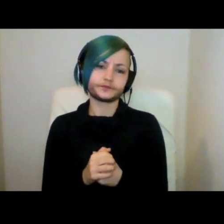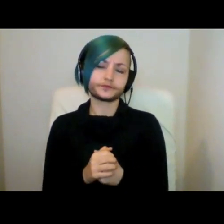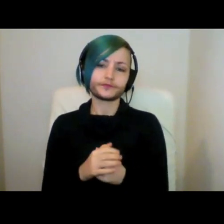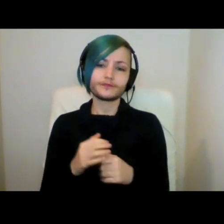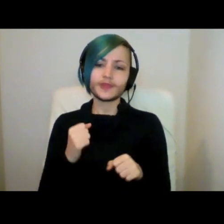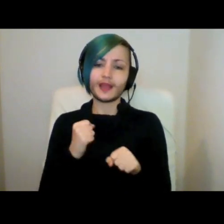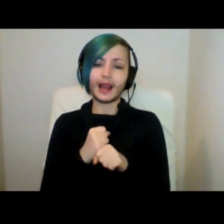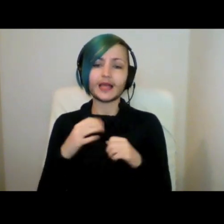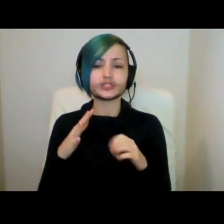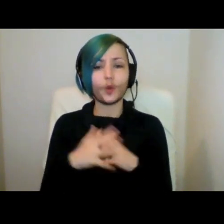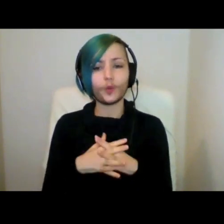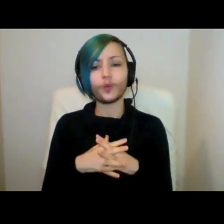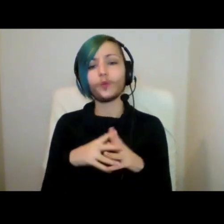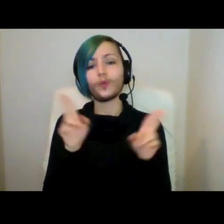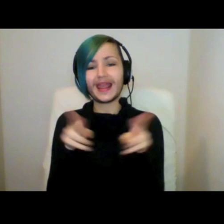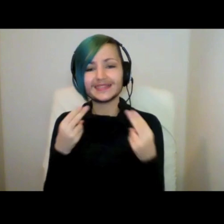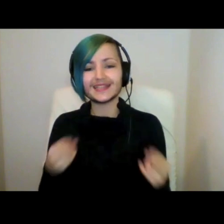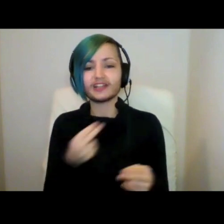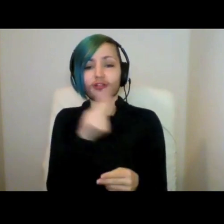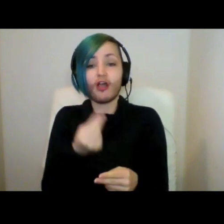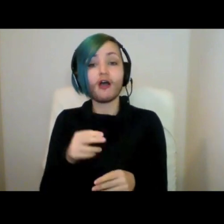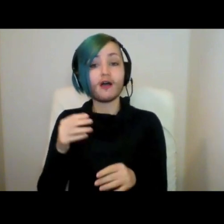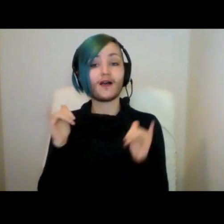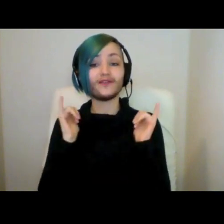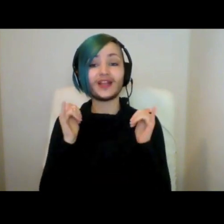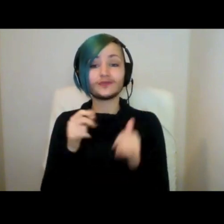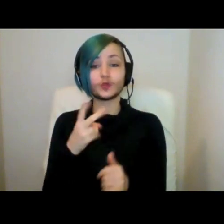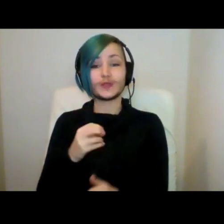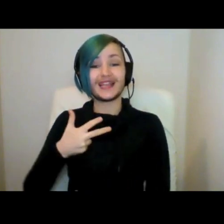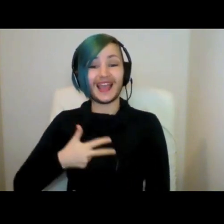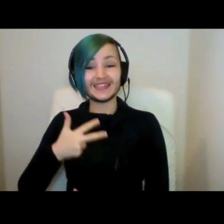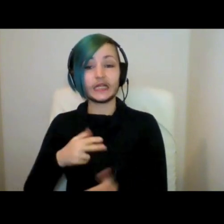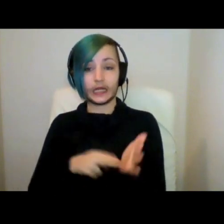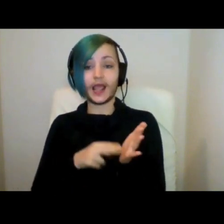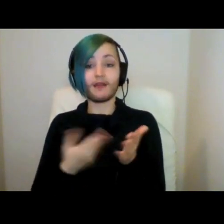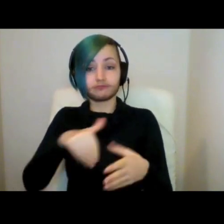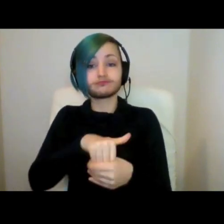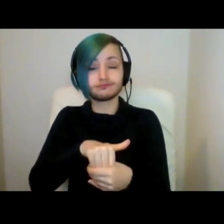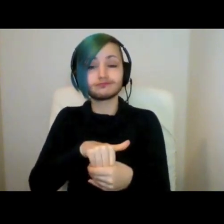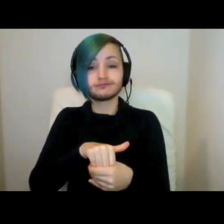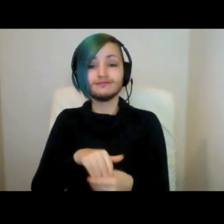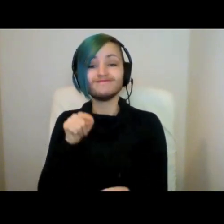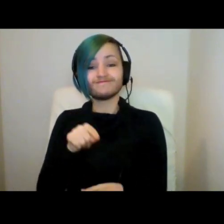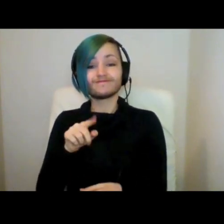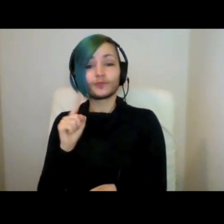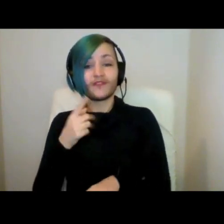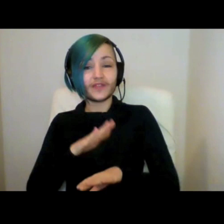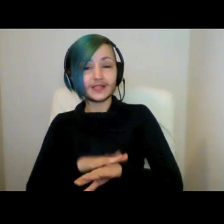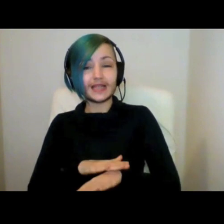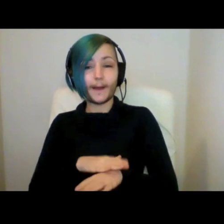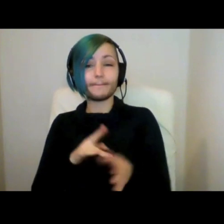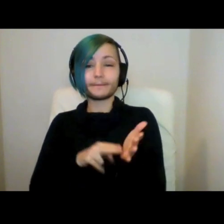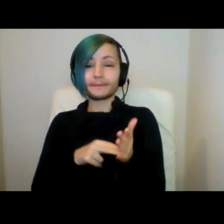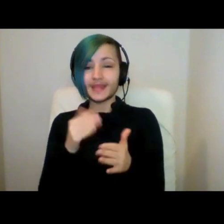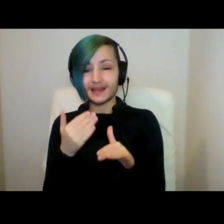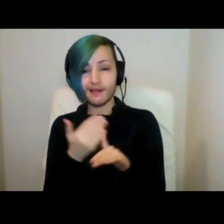Glasgow International Art Festival in 2018, and it was the first time that her work was